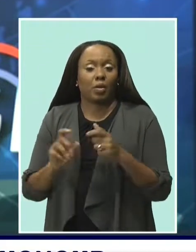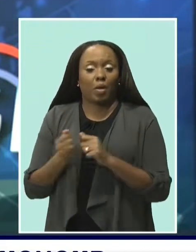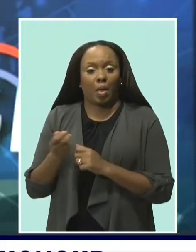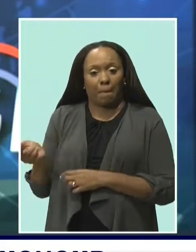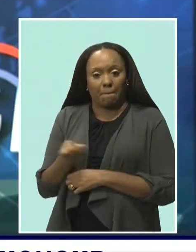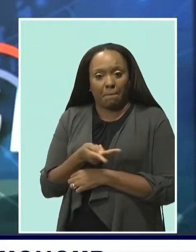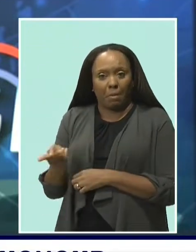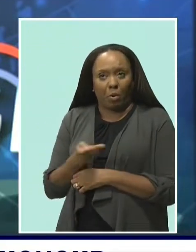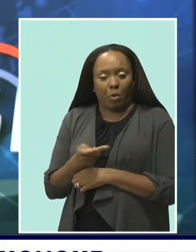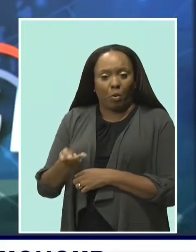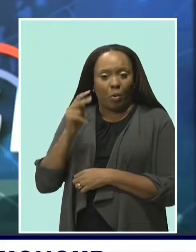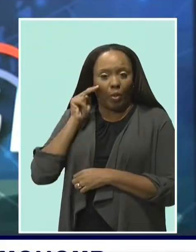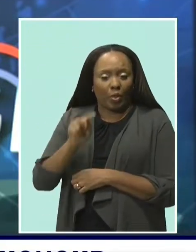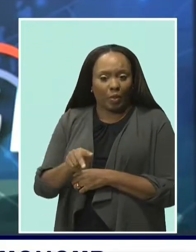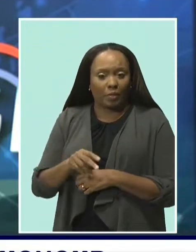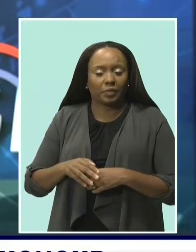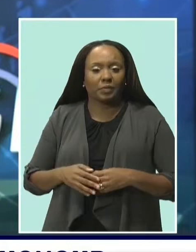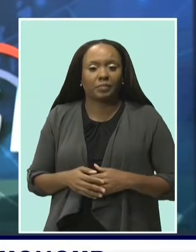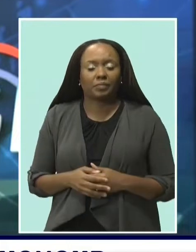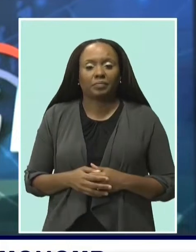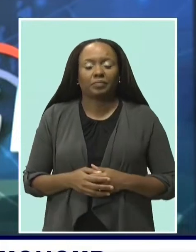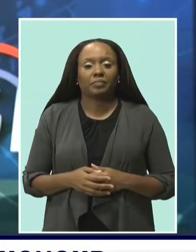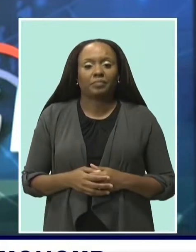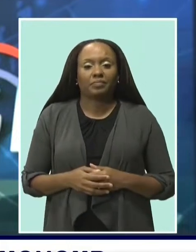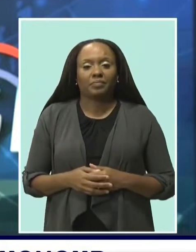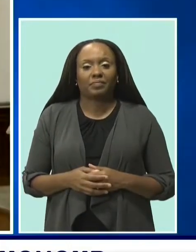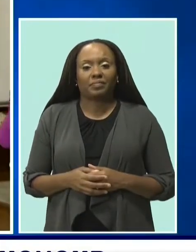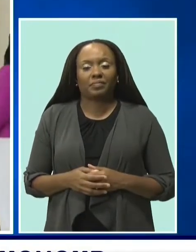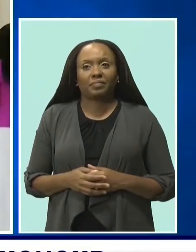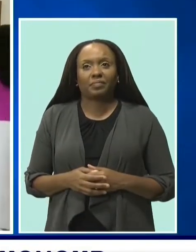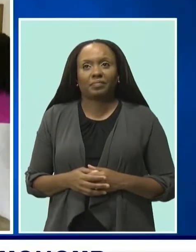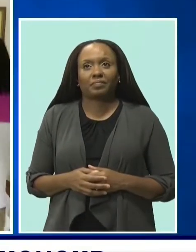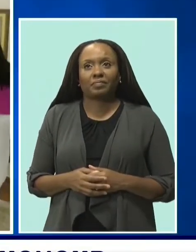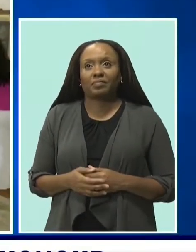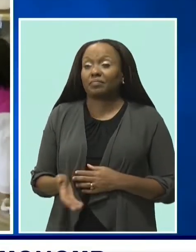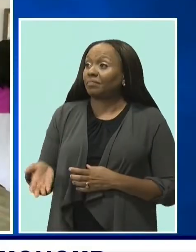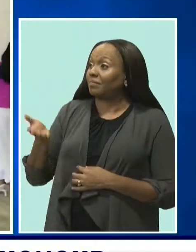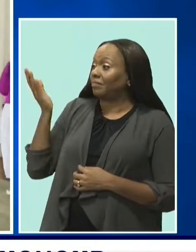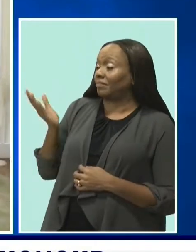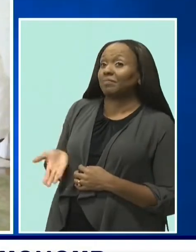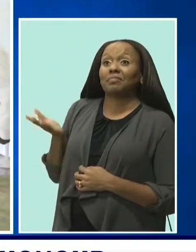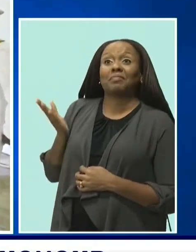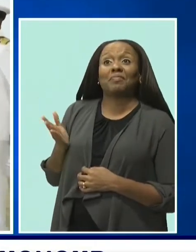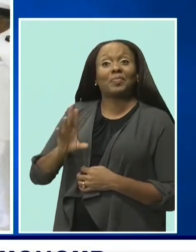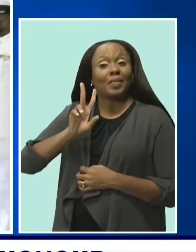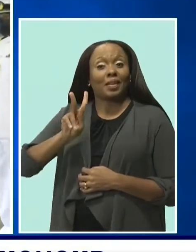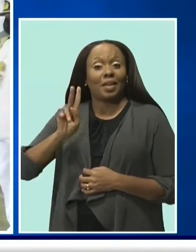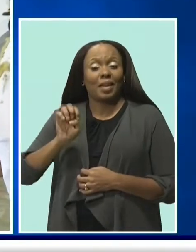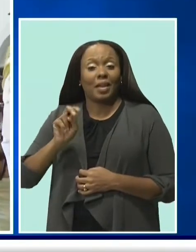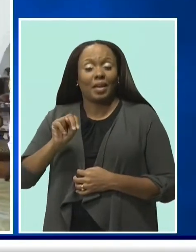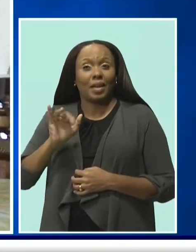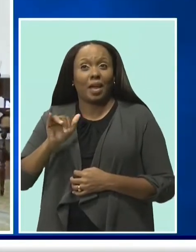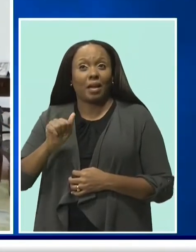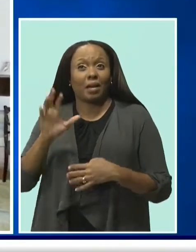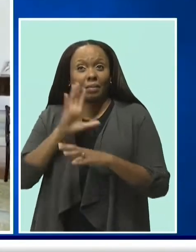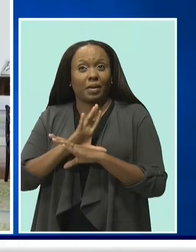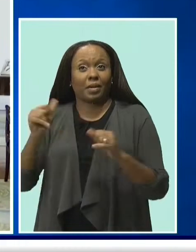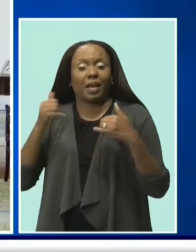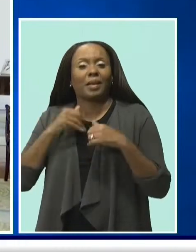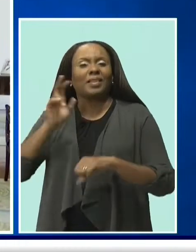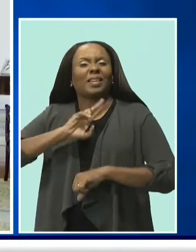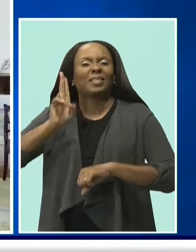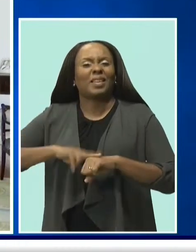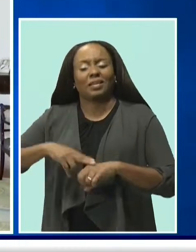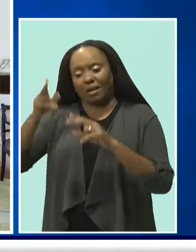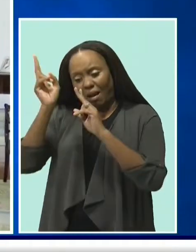nations. More in this story by Aaliyah Briggs. Kenyan President Uhuru Kenyatta was today conferred a national